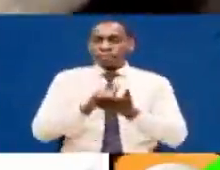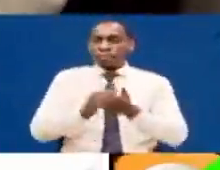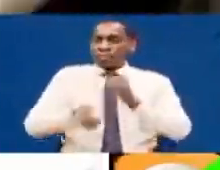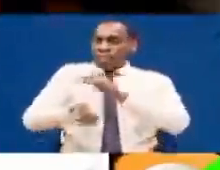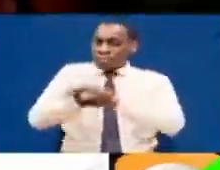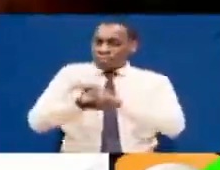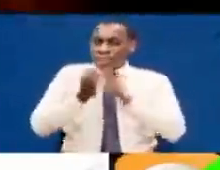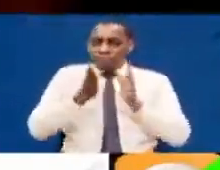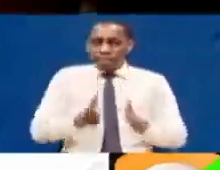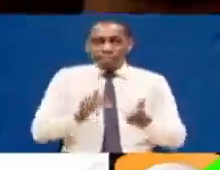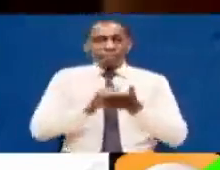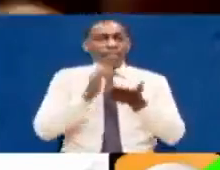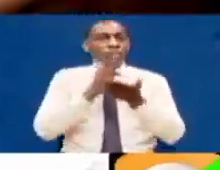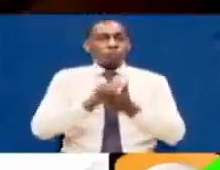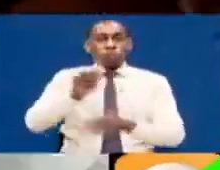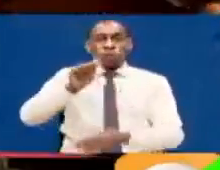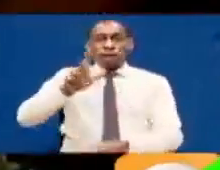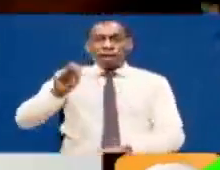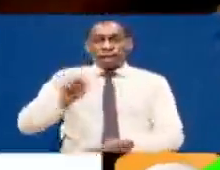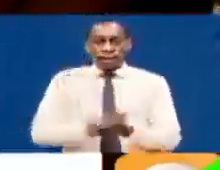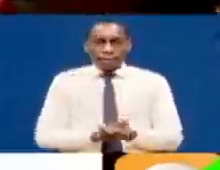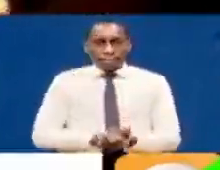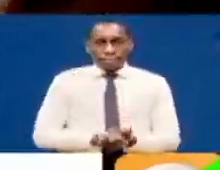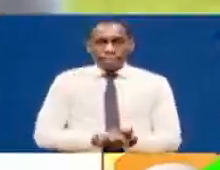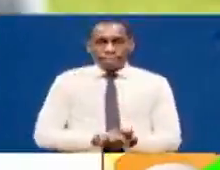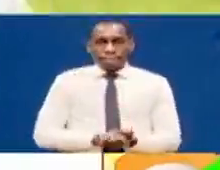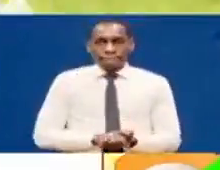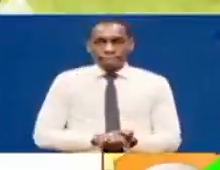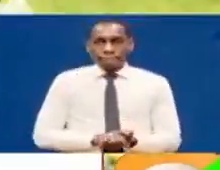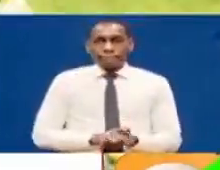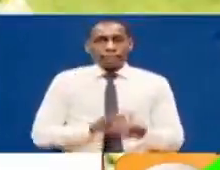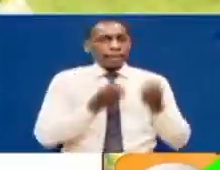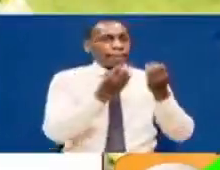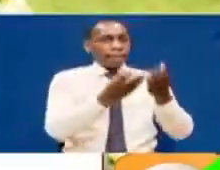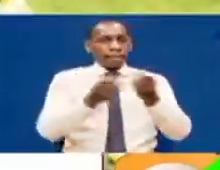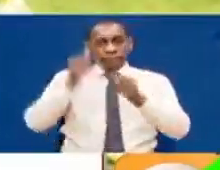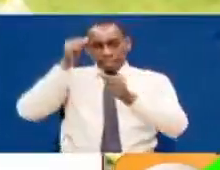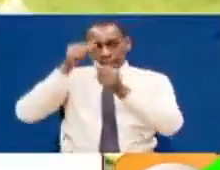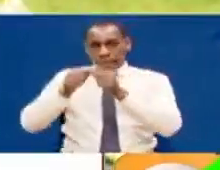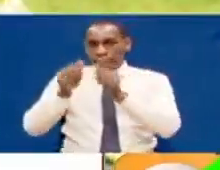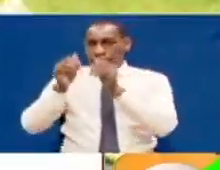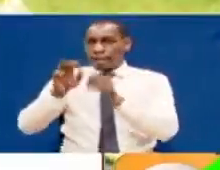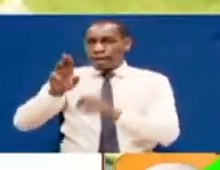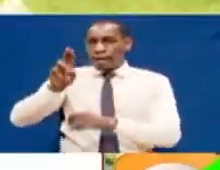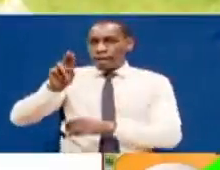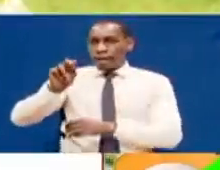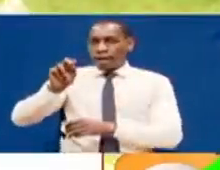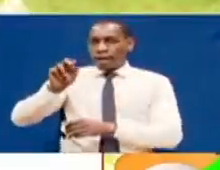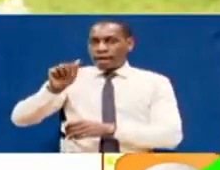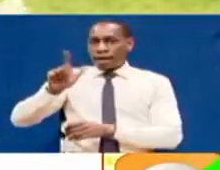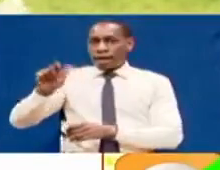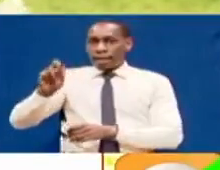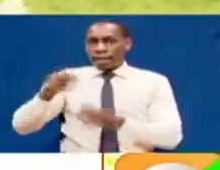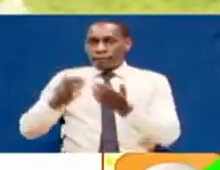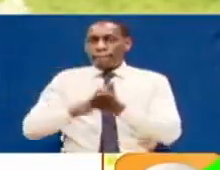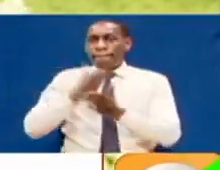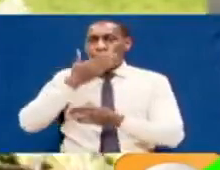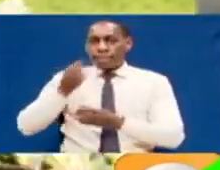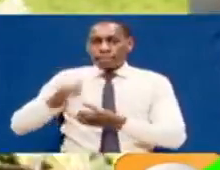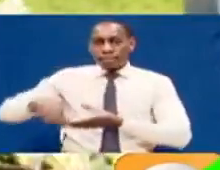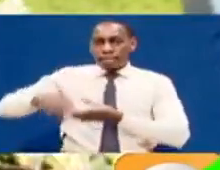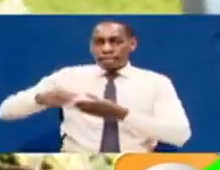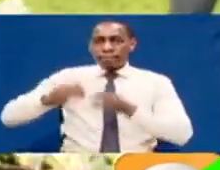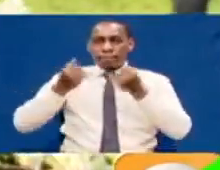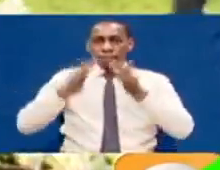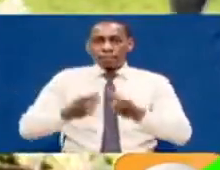the person that was Allan Makaka. Many will remember Allan Makaka as one of the greatest rugby sevens players